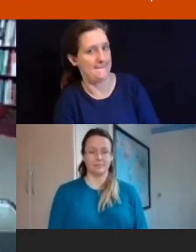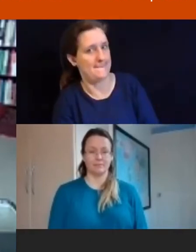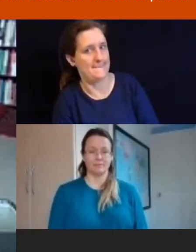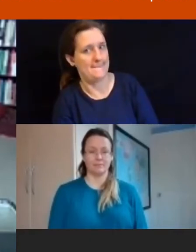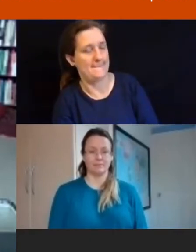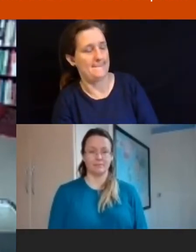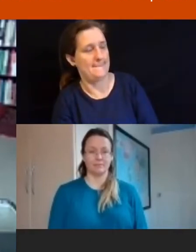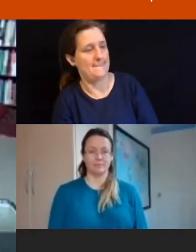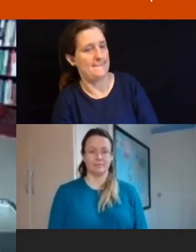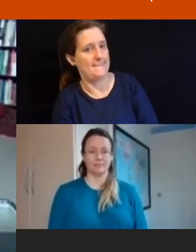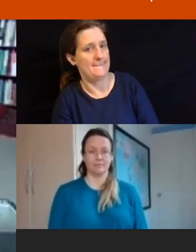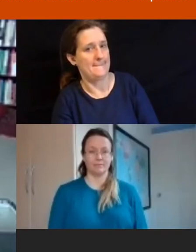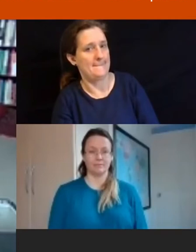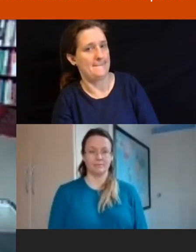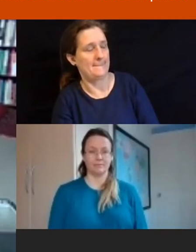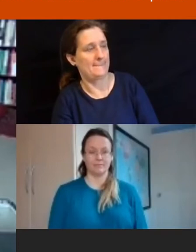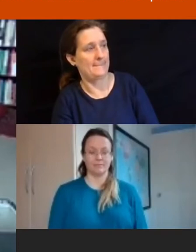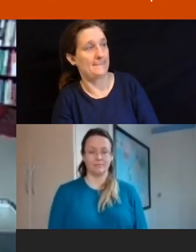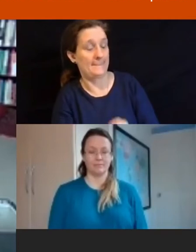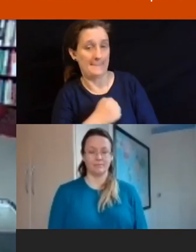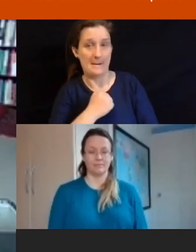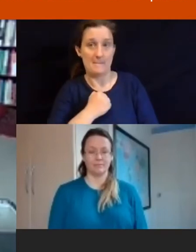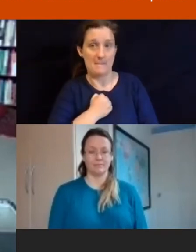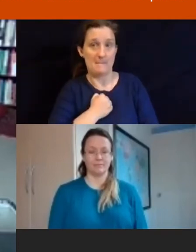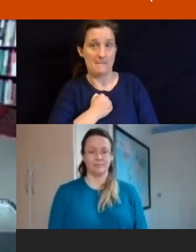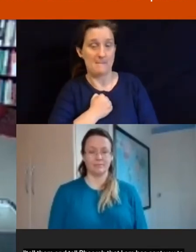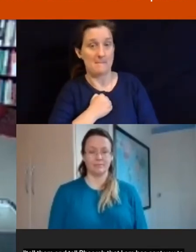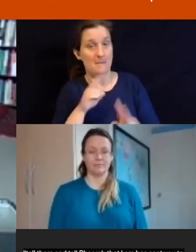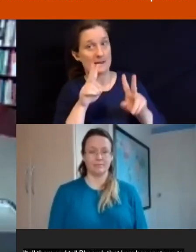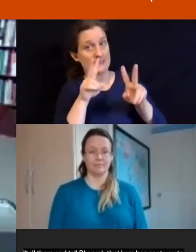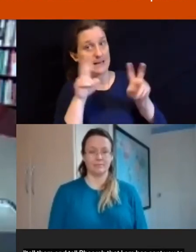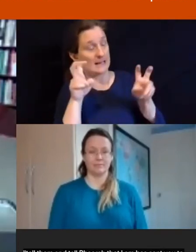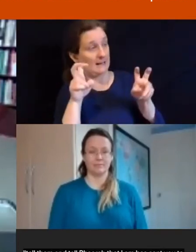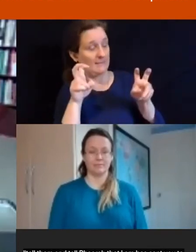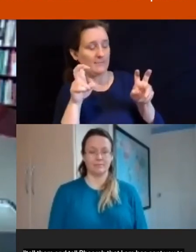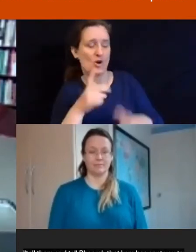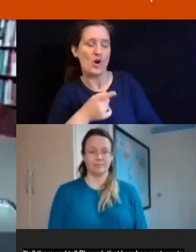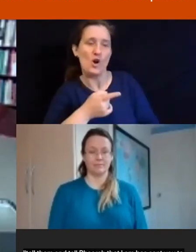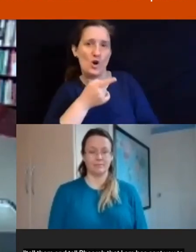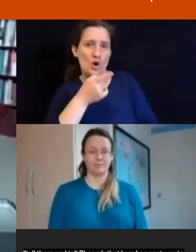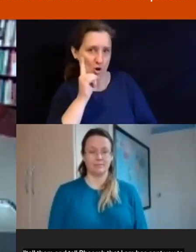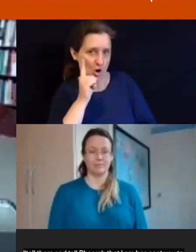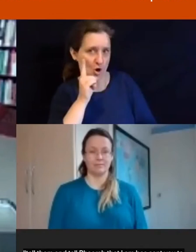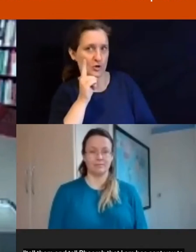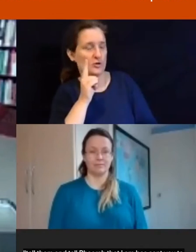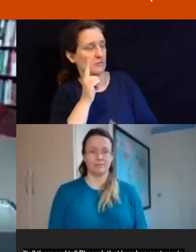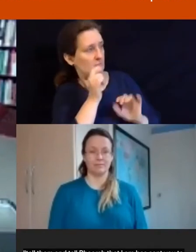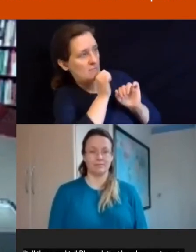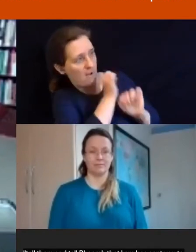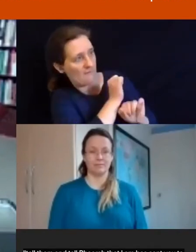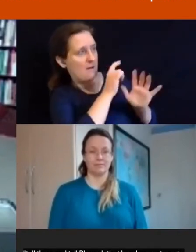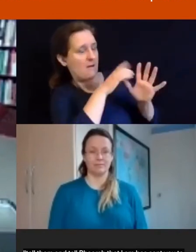My title is the God of Abraham and